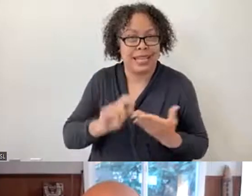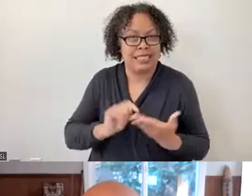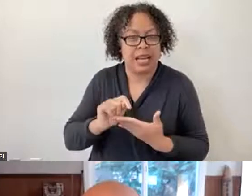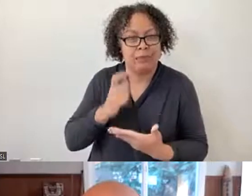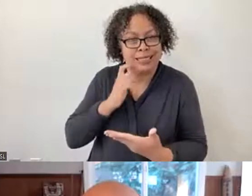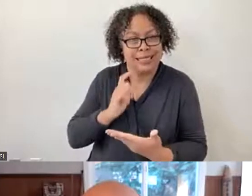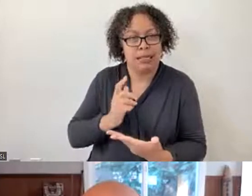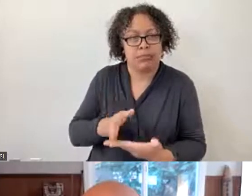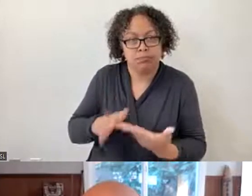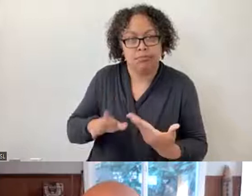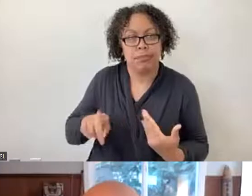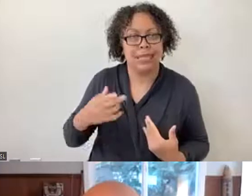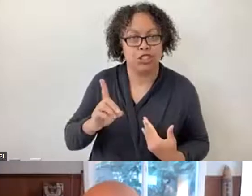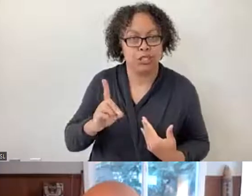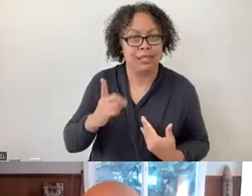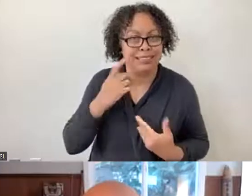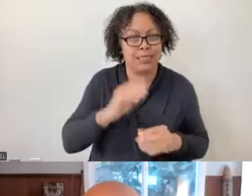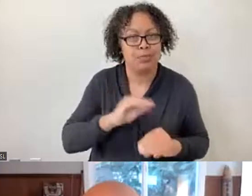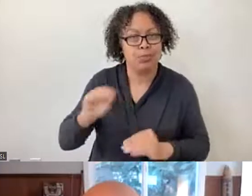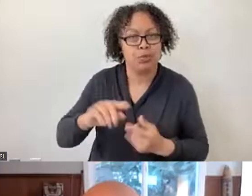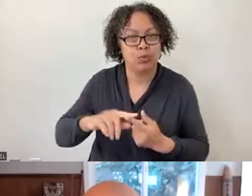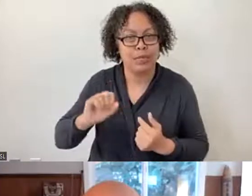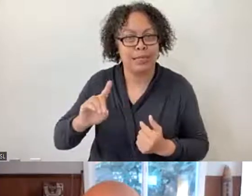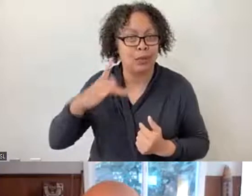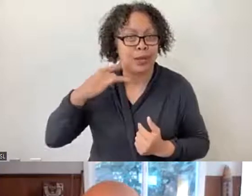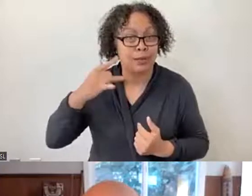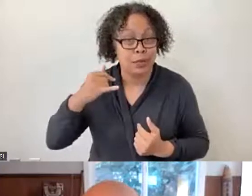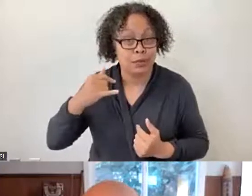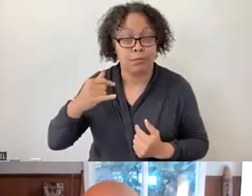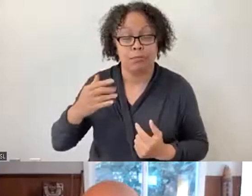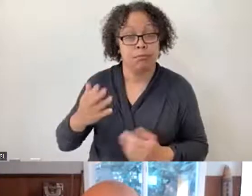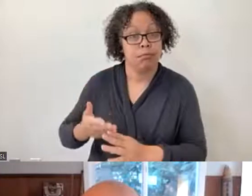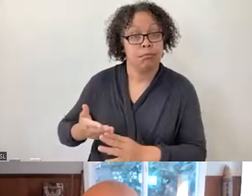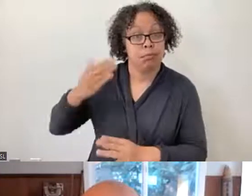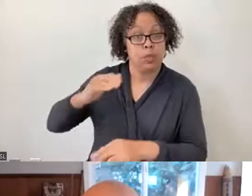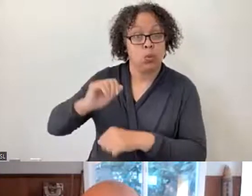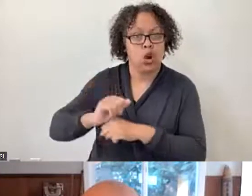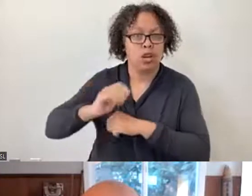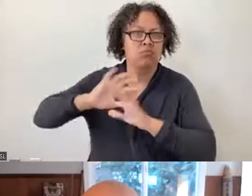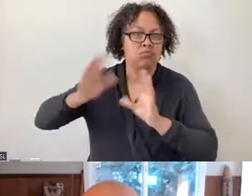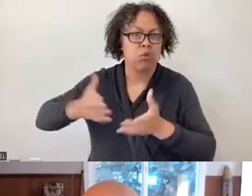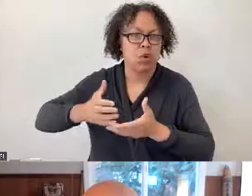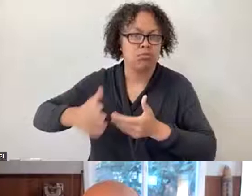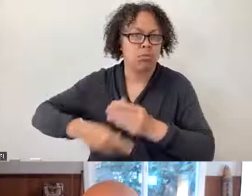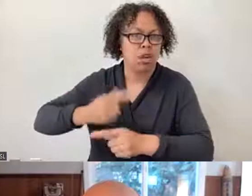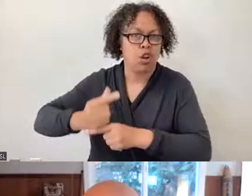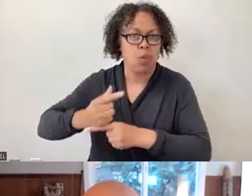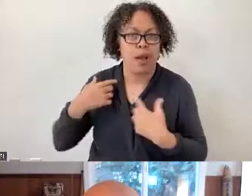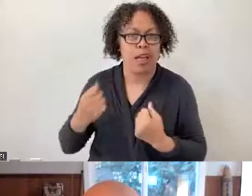San Diego, and a lot of my previous work had been in global health. I do a lot of work in Southern